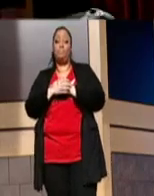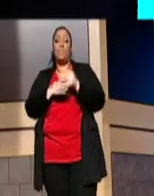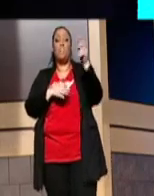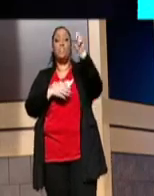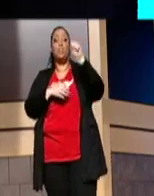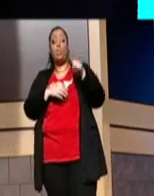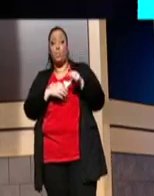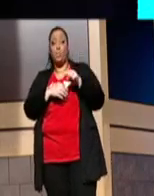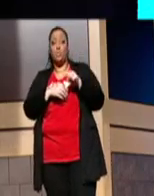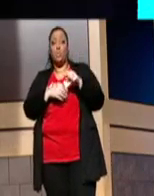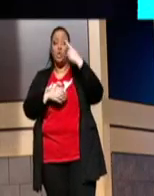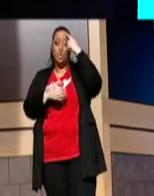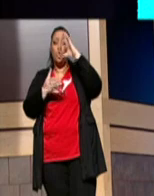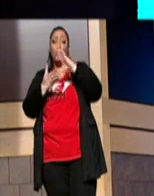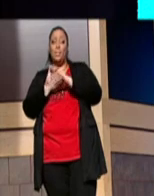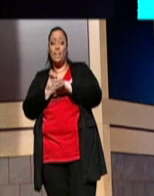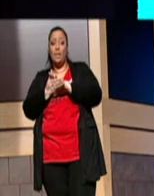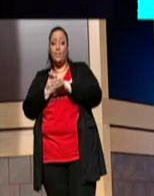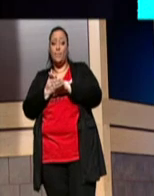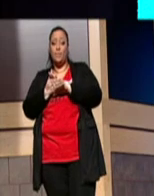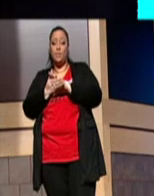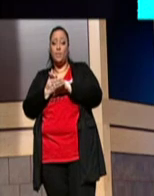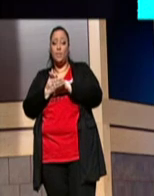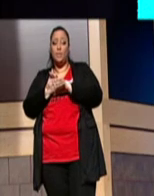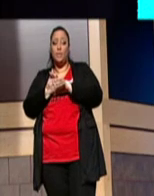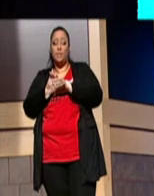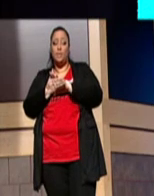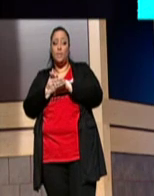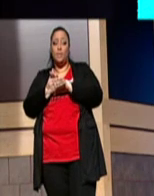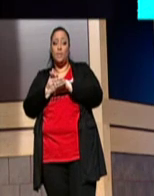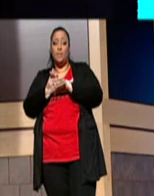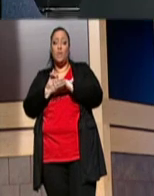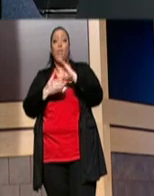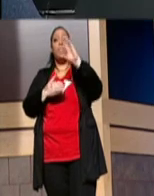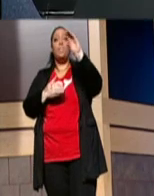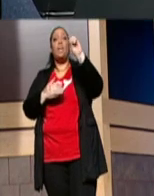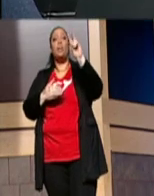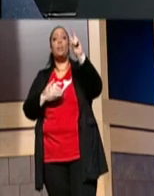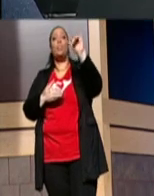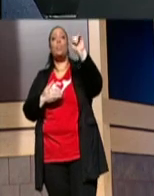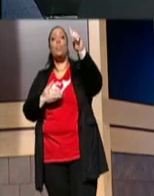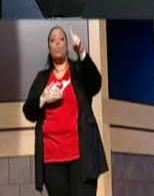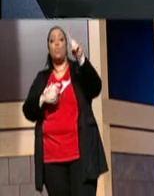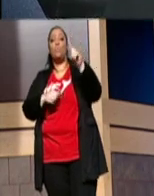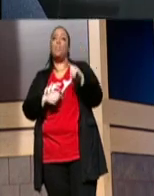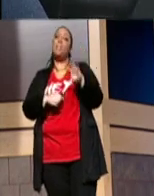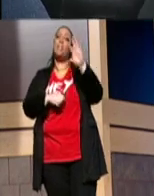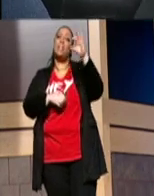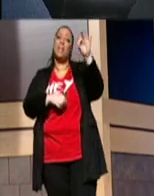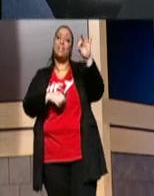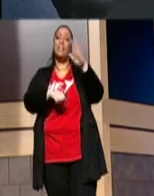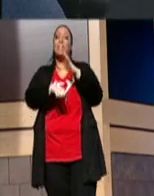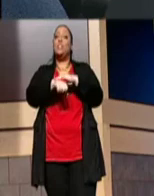question. Do you believe that COVID-19 is a warning from our Heavenly Father?